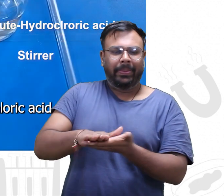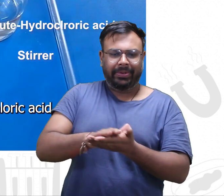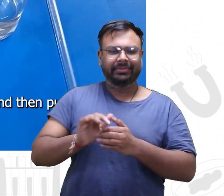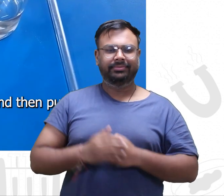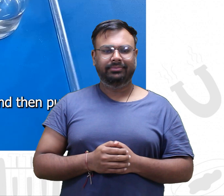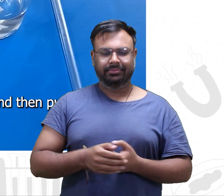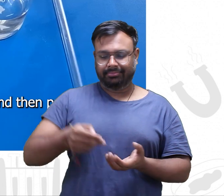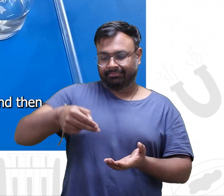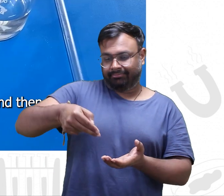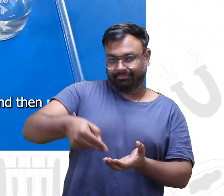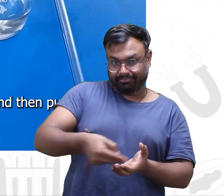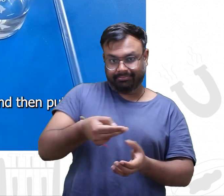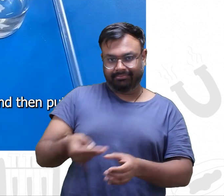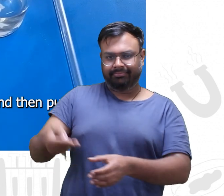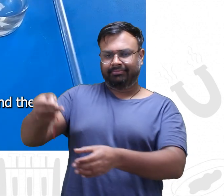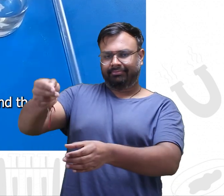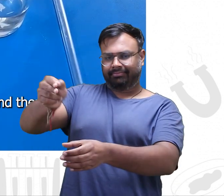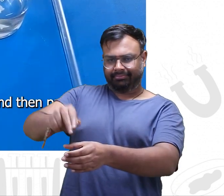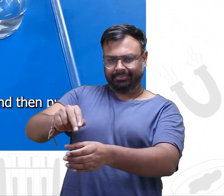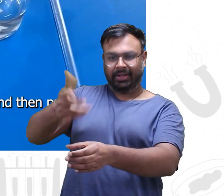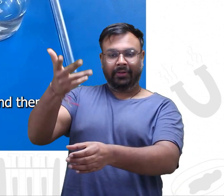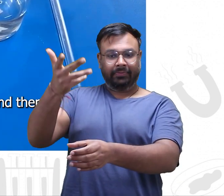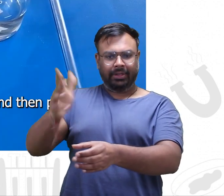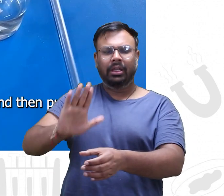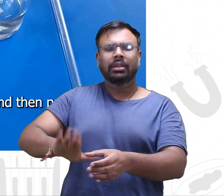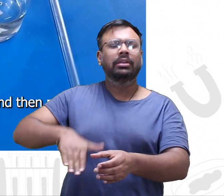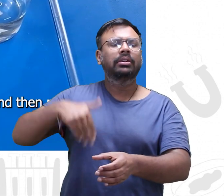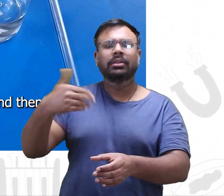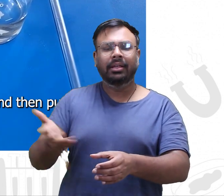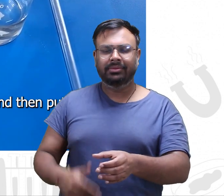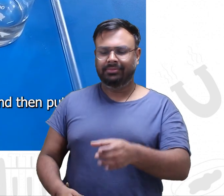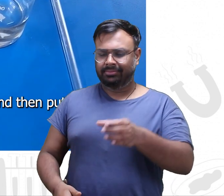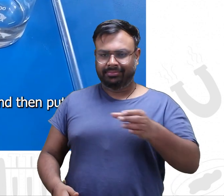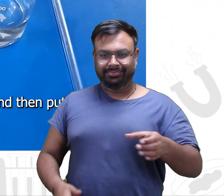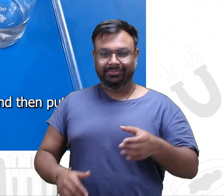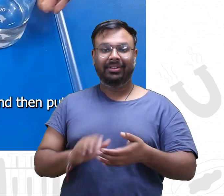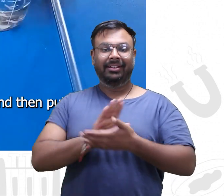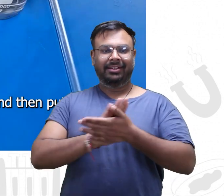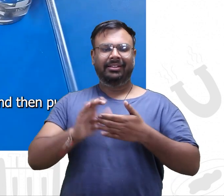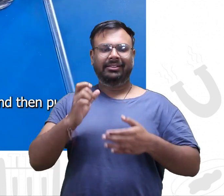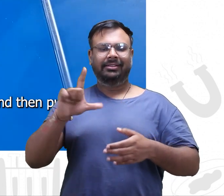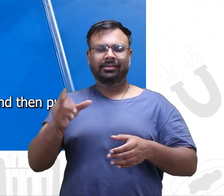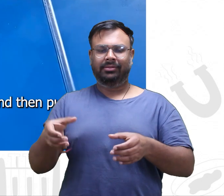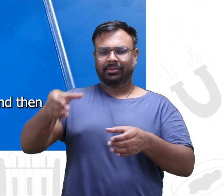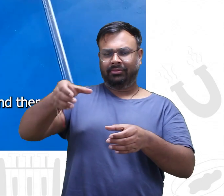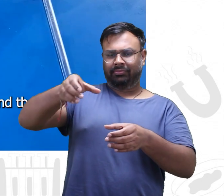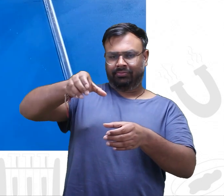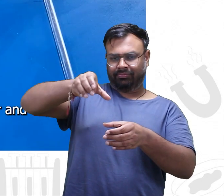empty beaker. First, using a spatula, take a small amount of copper oxide and then put it in a